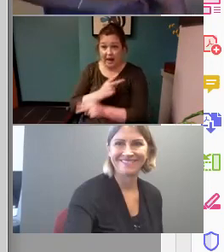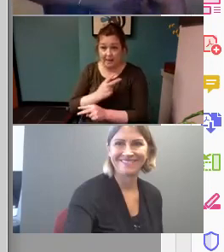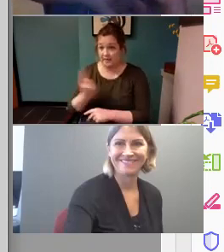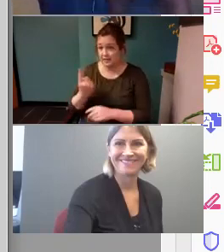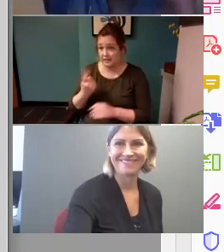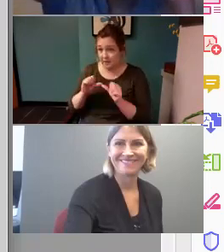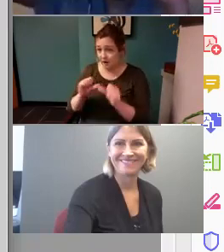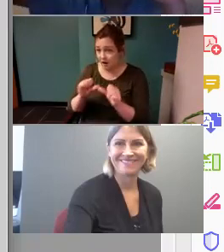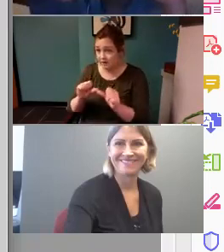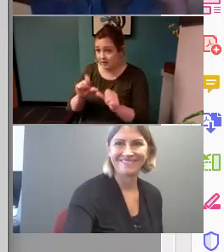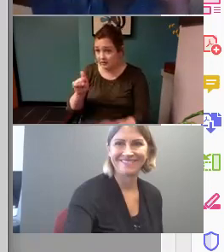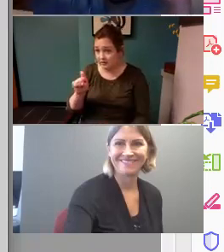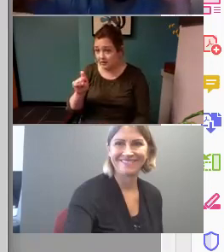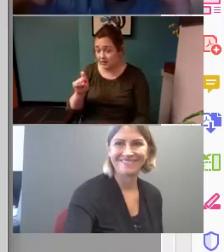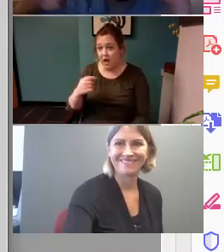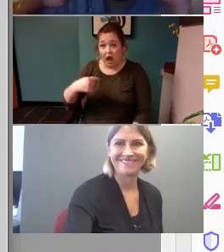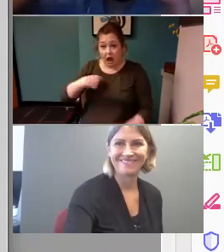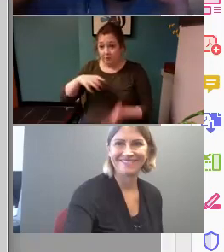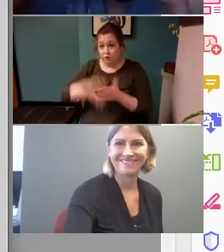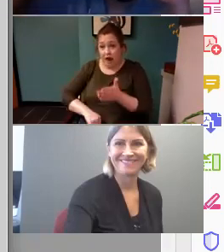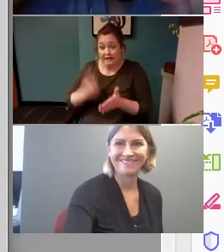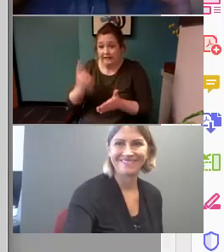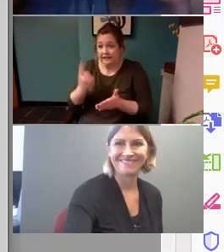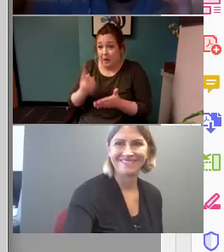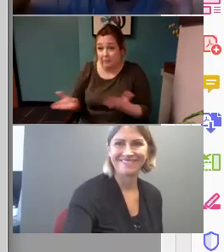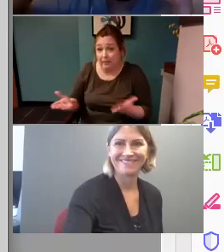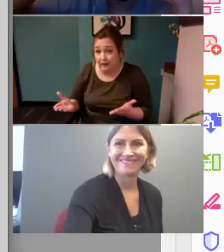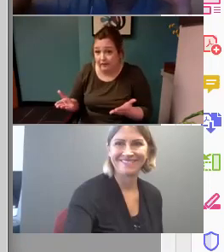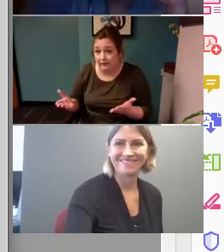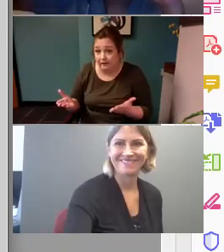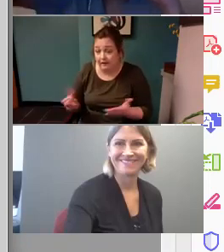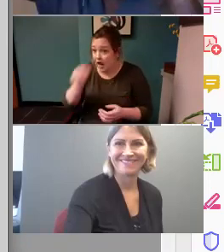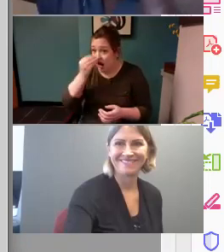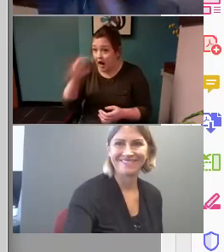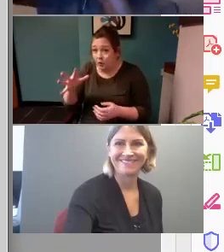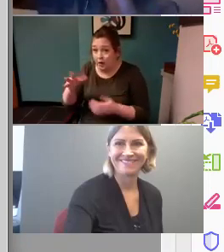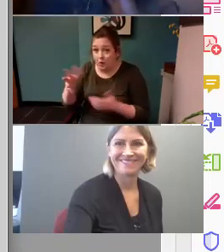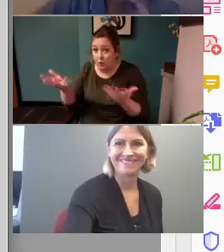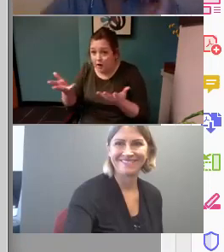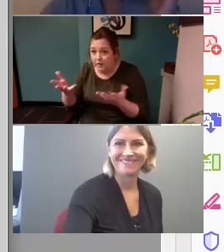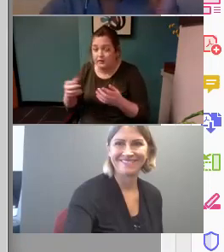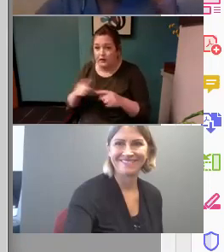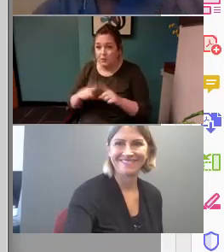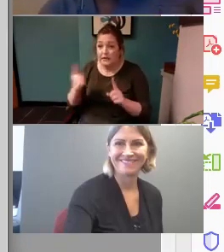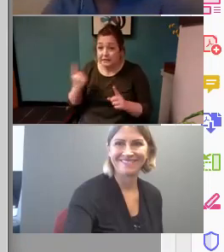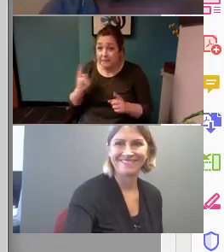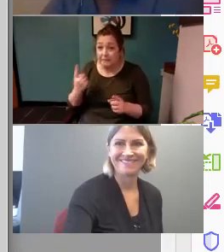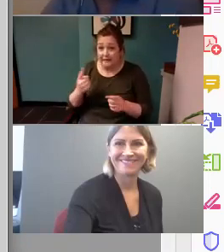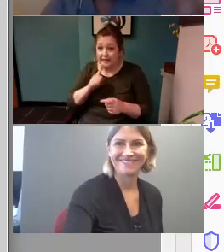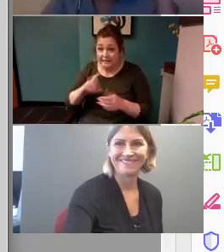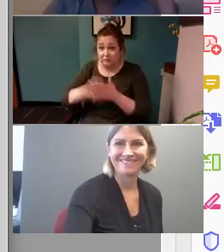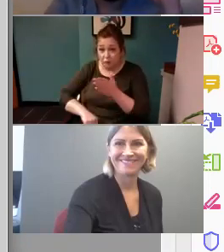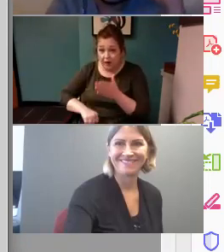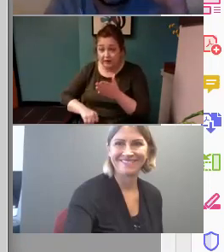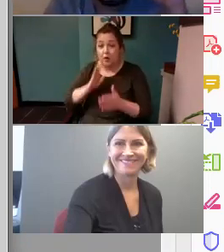Because I'm subtracting something, I don't care what, but I'm subtracting something and that is going to make it lower. So that means that the